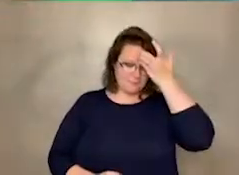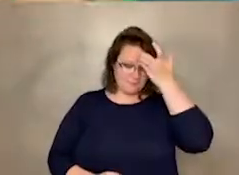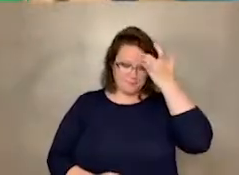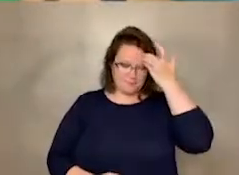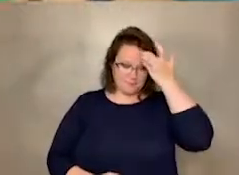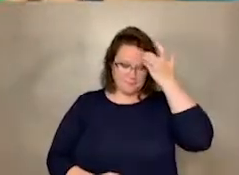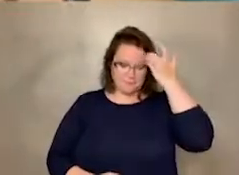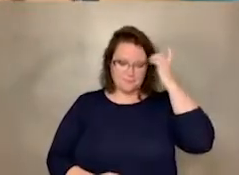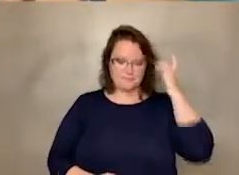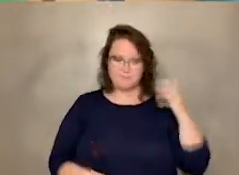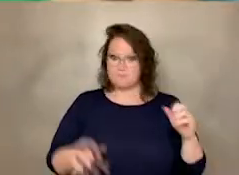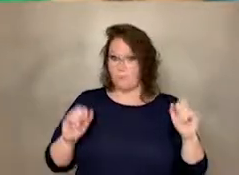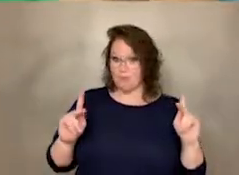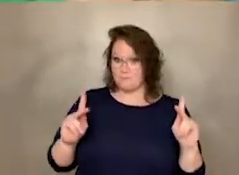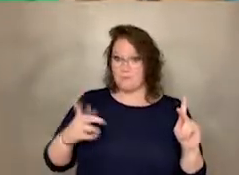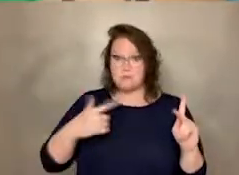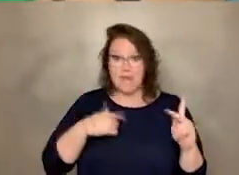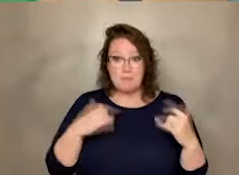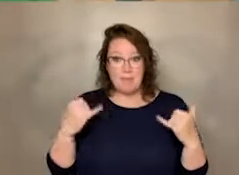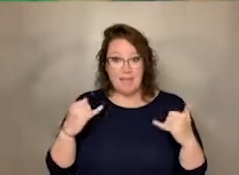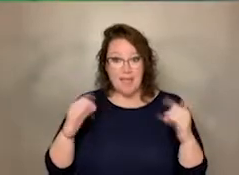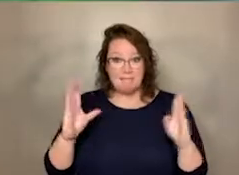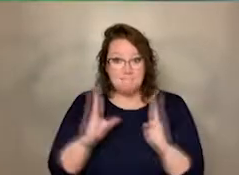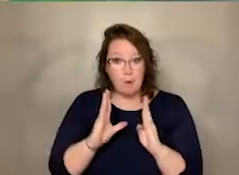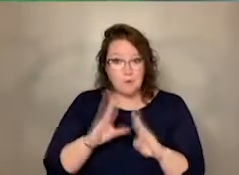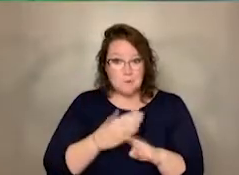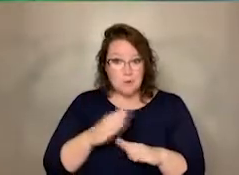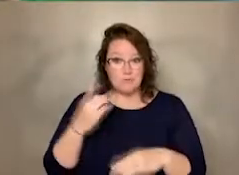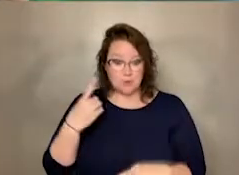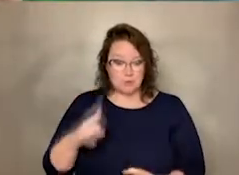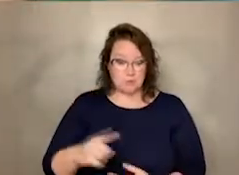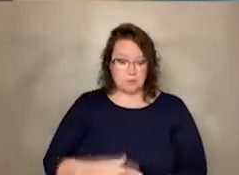So, I'm going to play a little song for you.